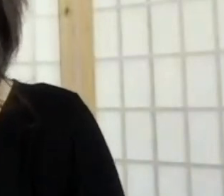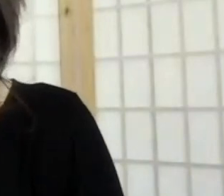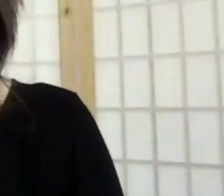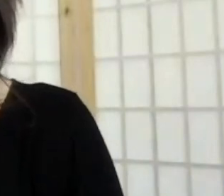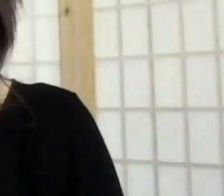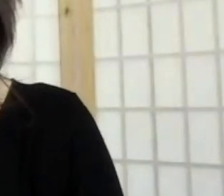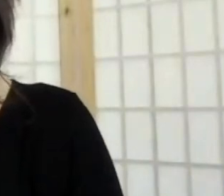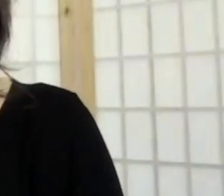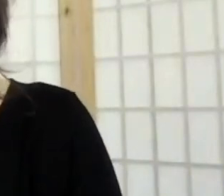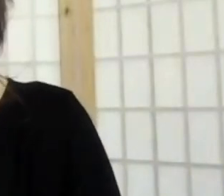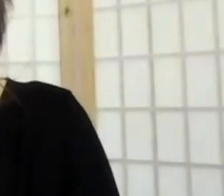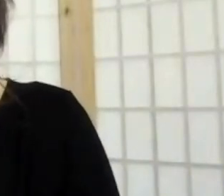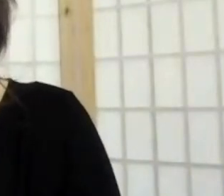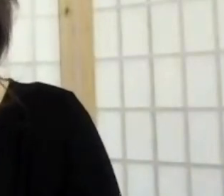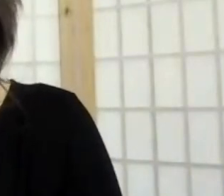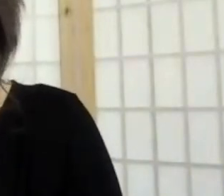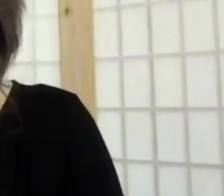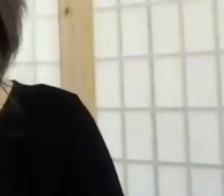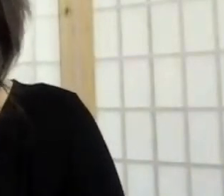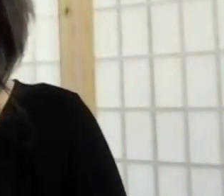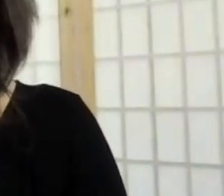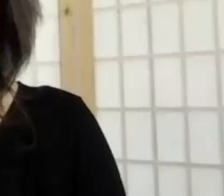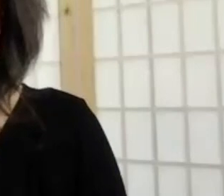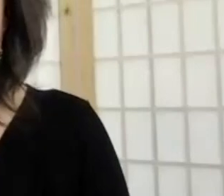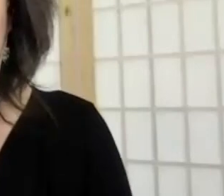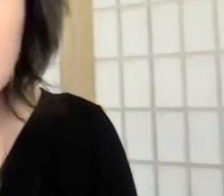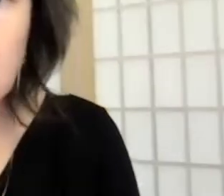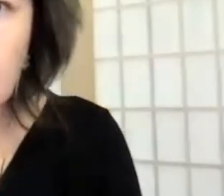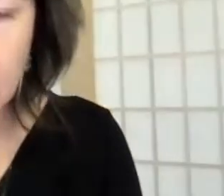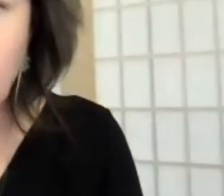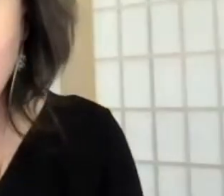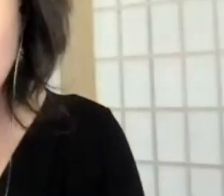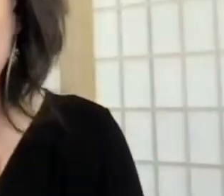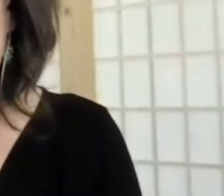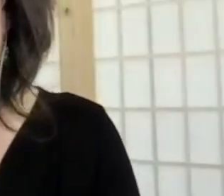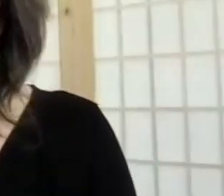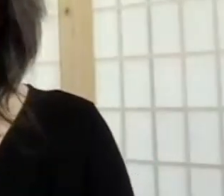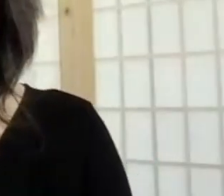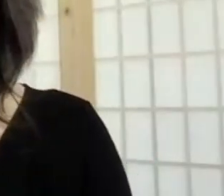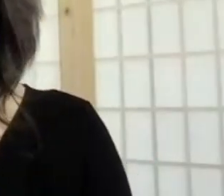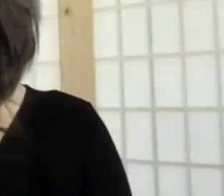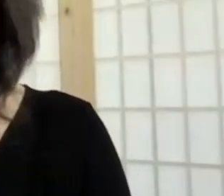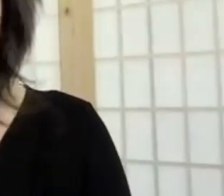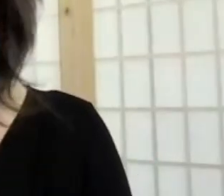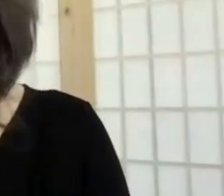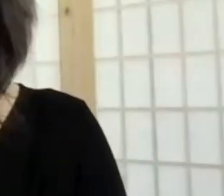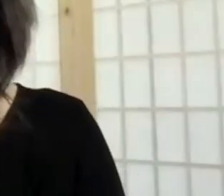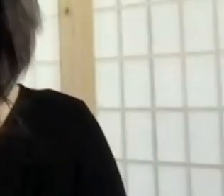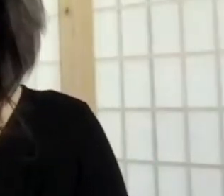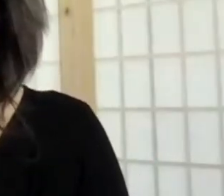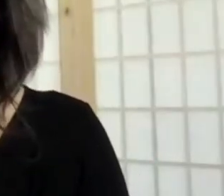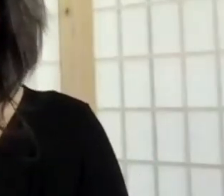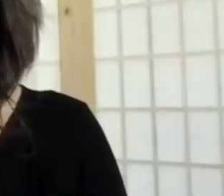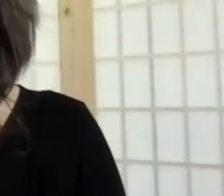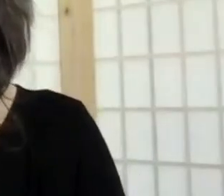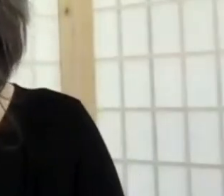I can make some time for that, Denise, but here's my assumption. Even beyond Morgan, if people didn't put their hand up, I think there's probably lots of comments out there, and we won't have time for all